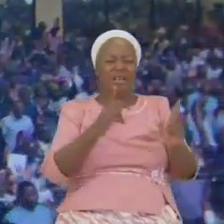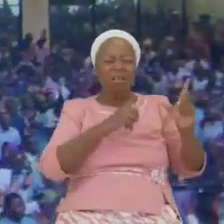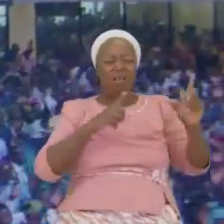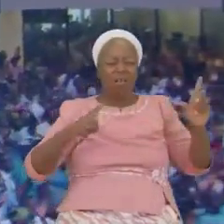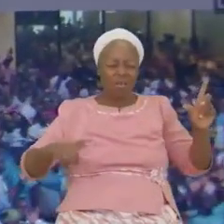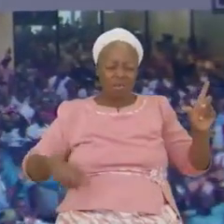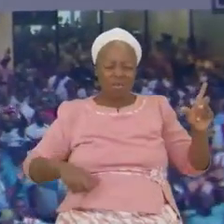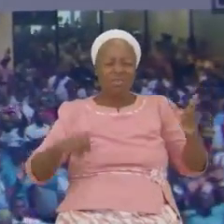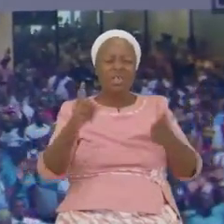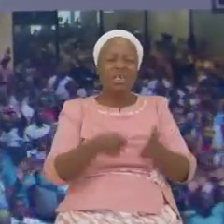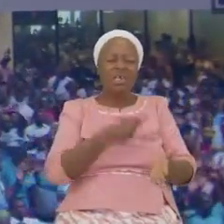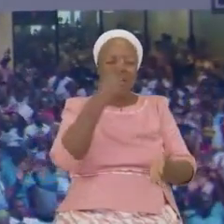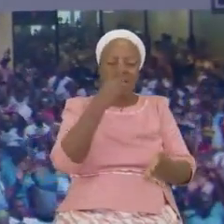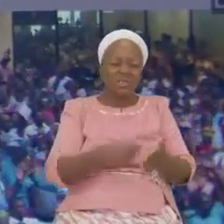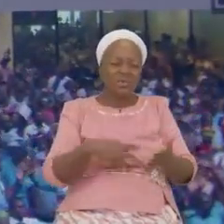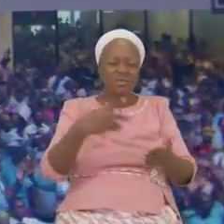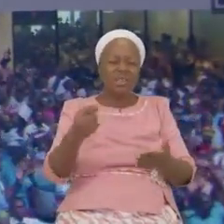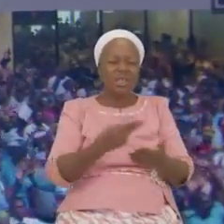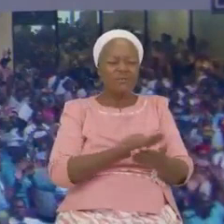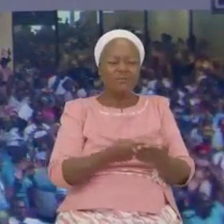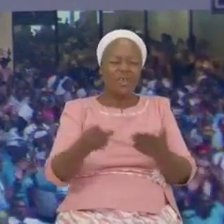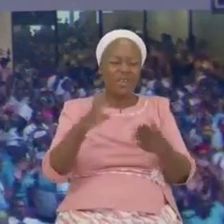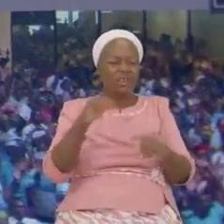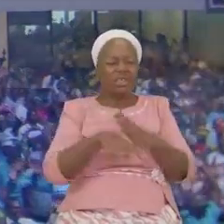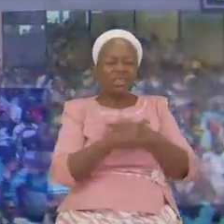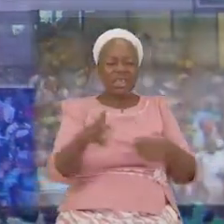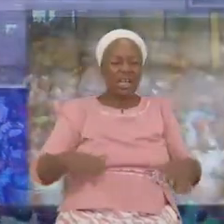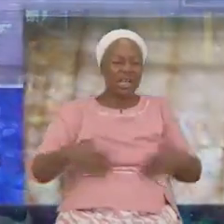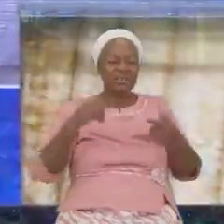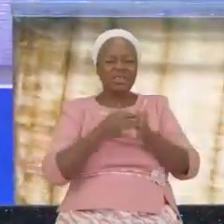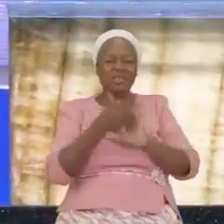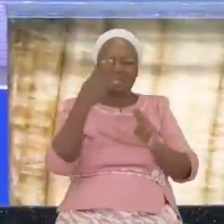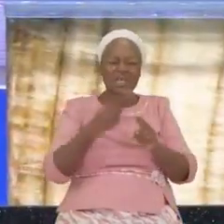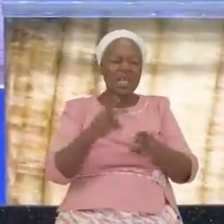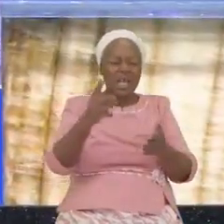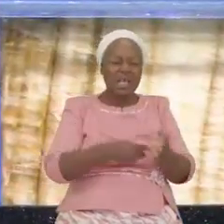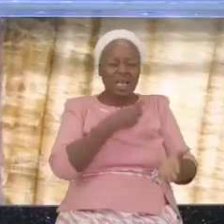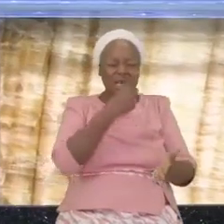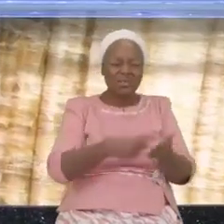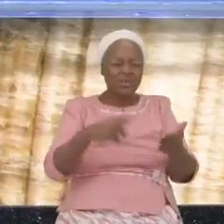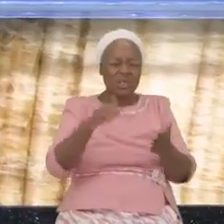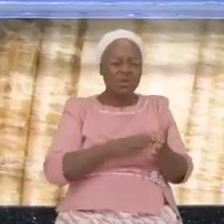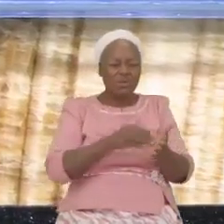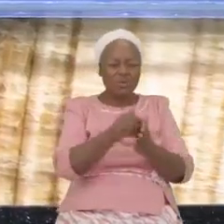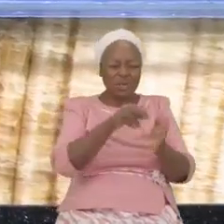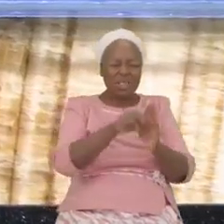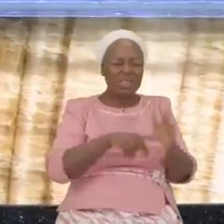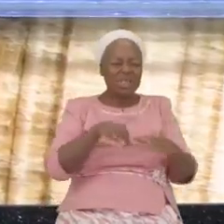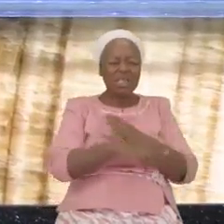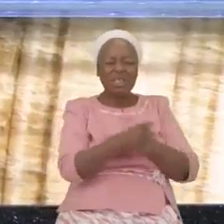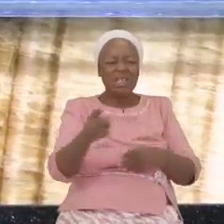Lord, cancel the failure in their lives. Cancel the weaknesses in their